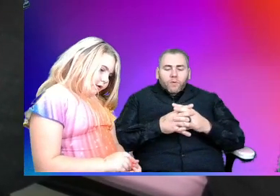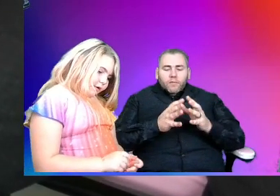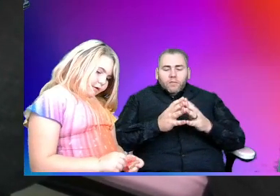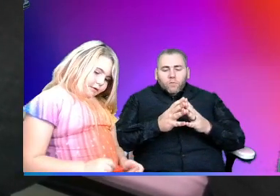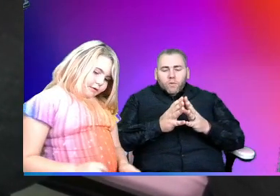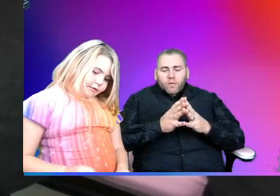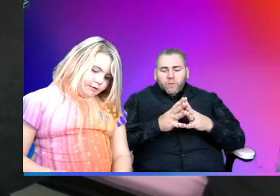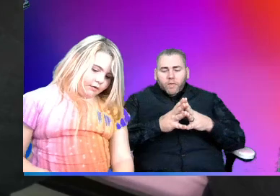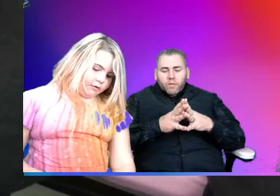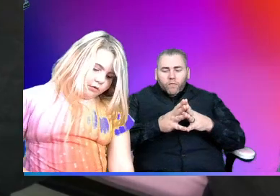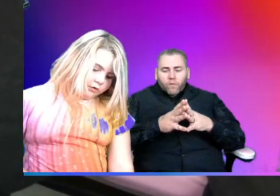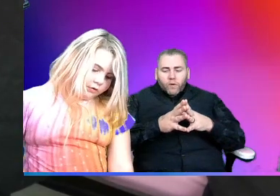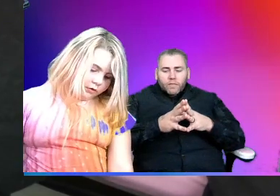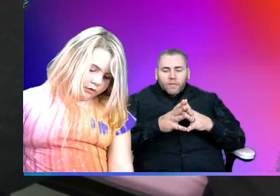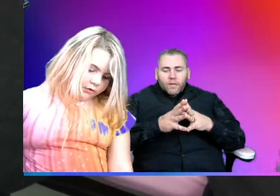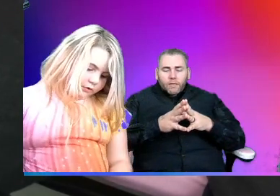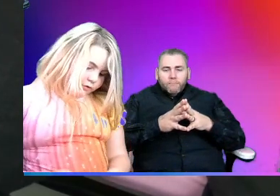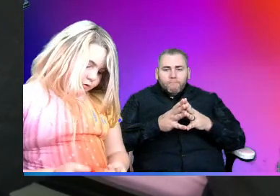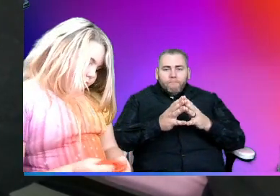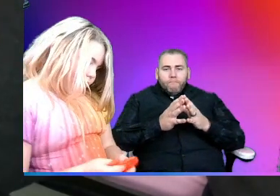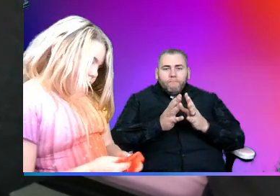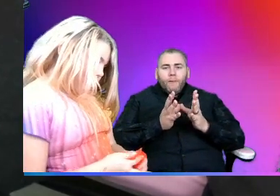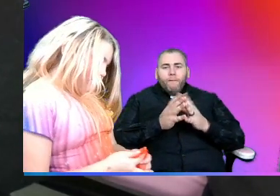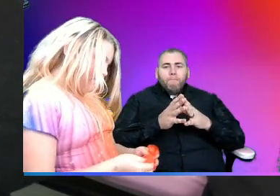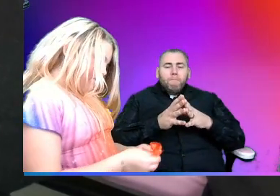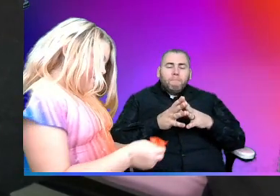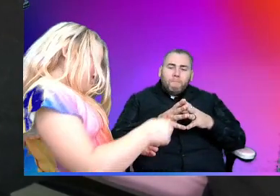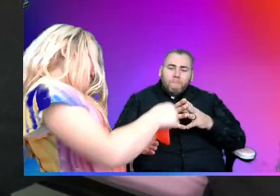see what else we can do for you today.